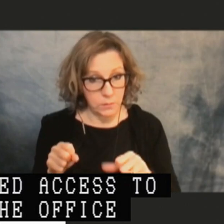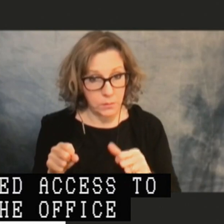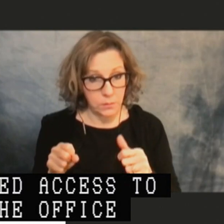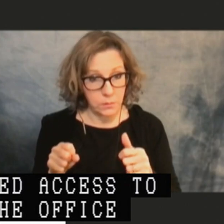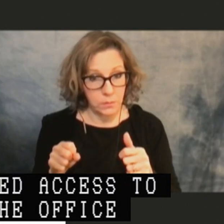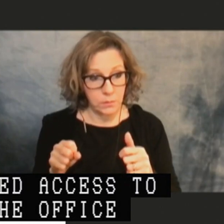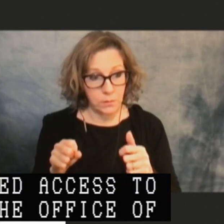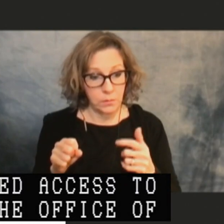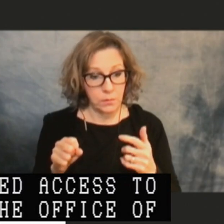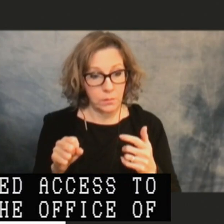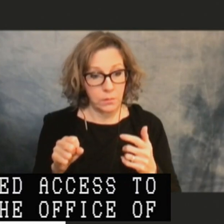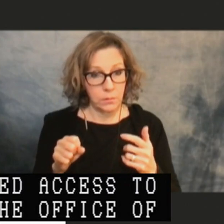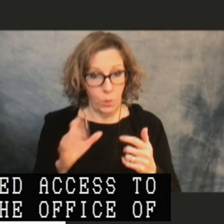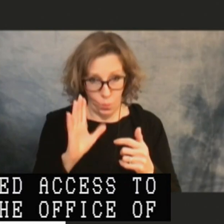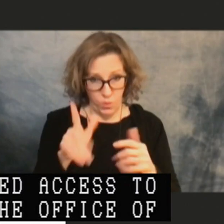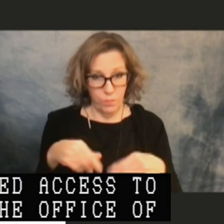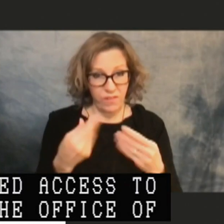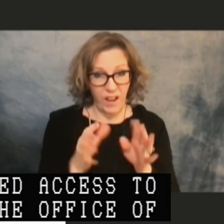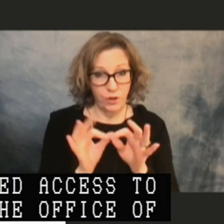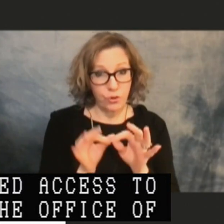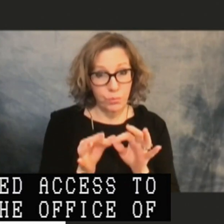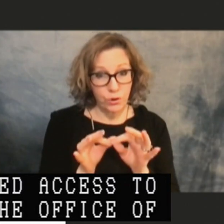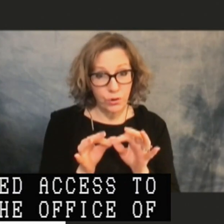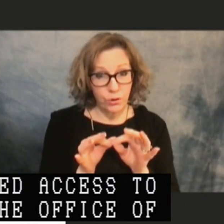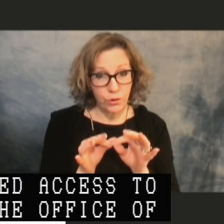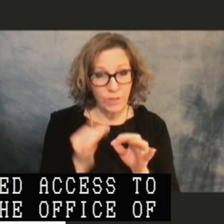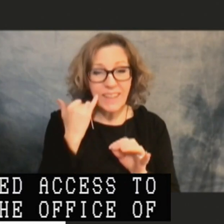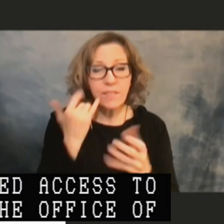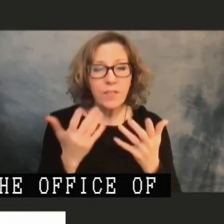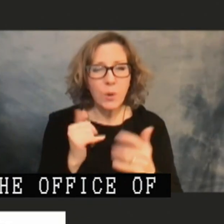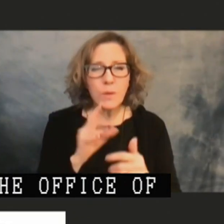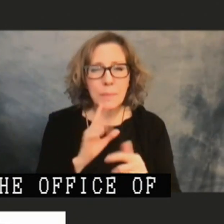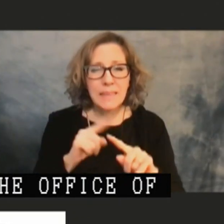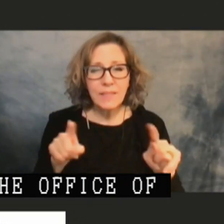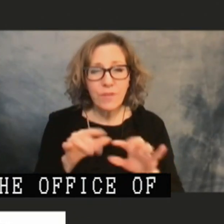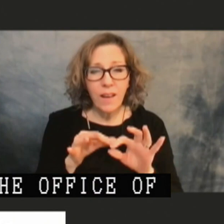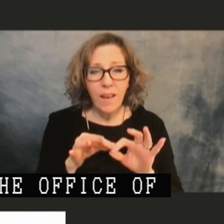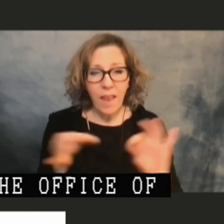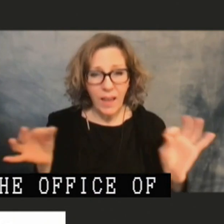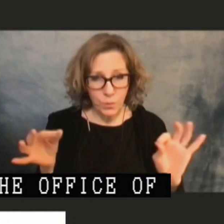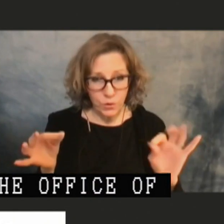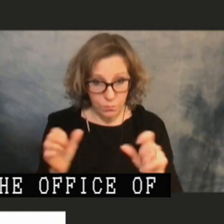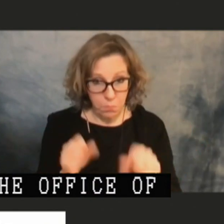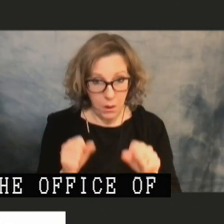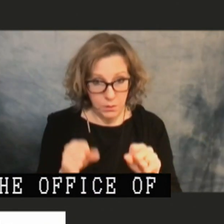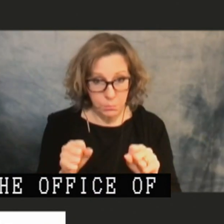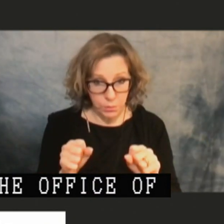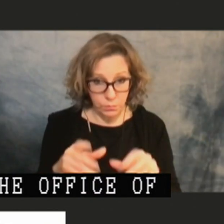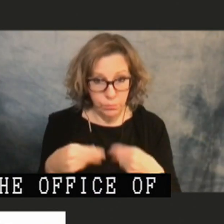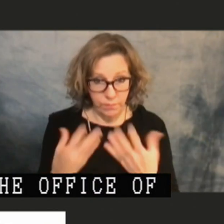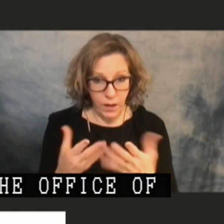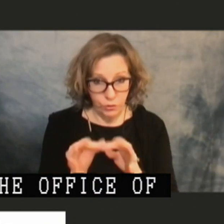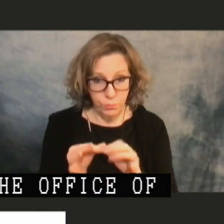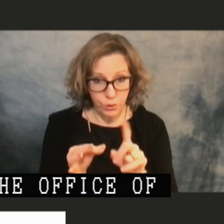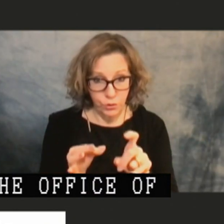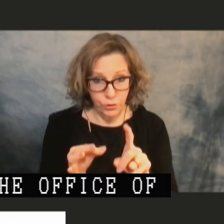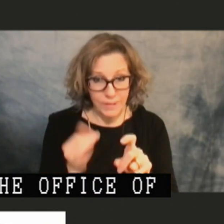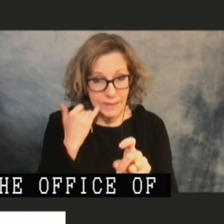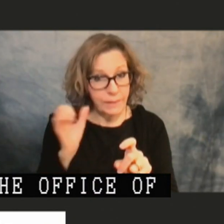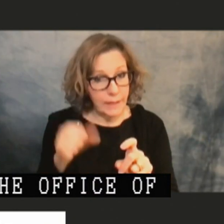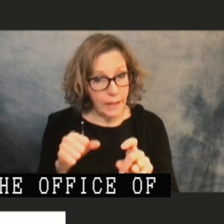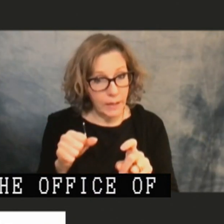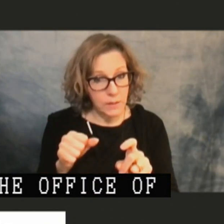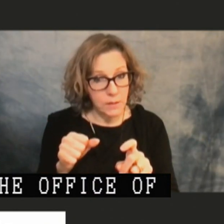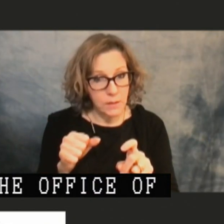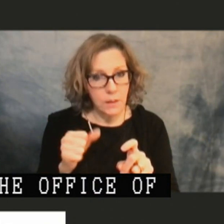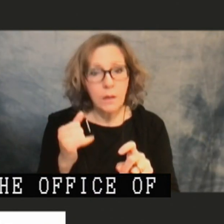provide them with interpreters if they require different language or some kind of accommodation? And if so, how long time ahead they